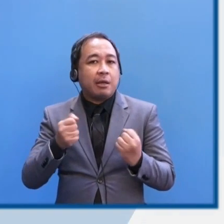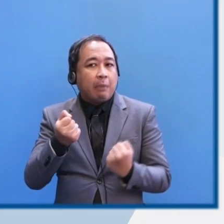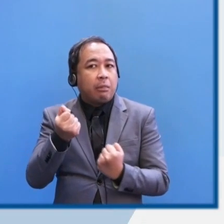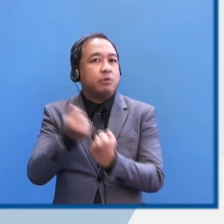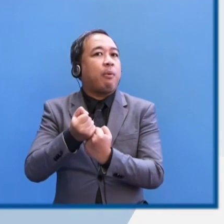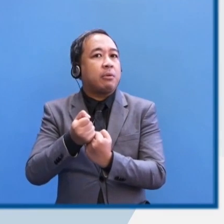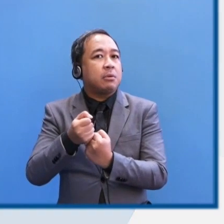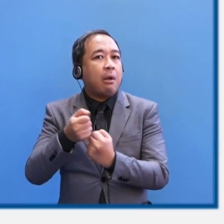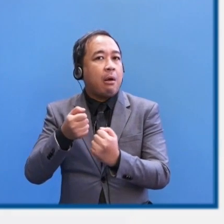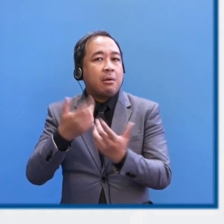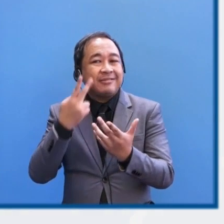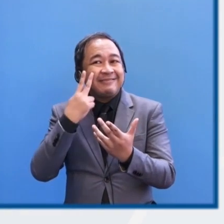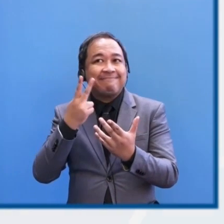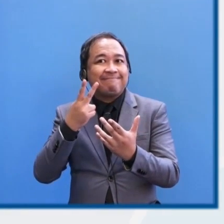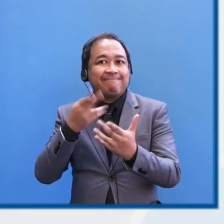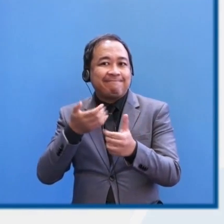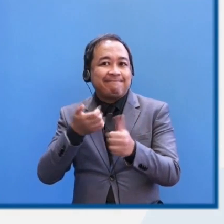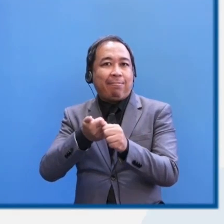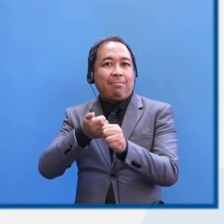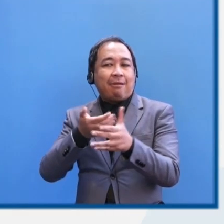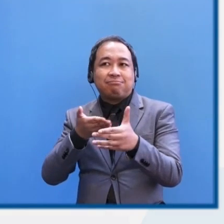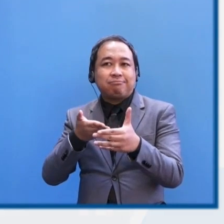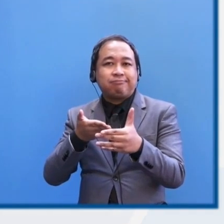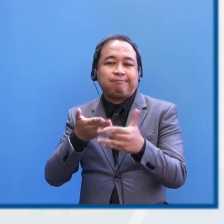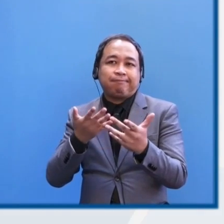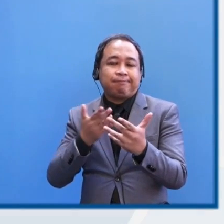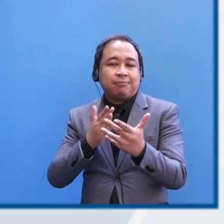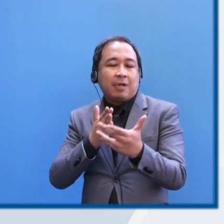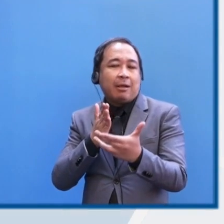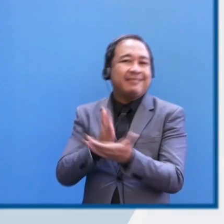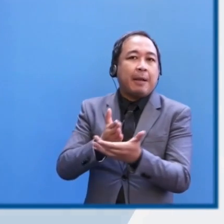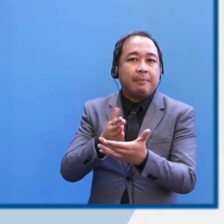driven in terms of the way in which you look at hazards?